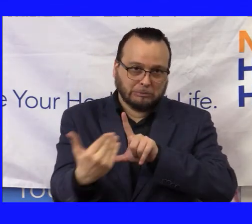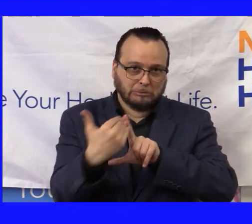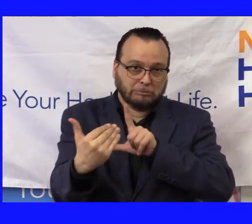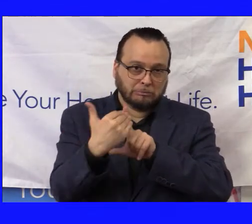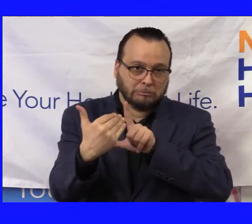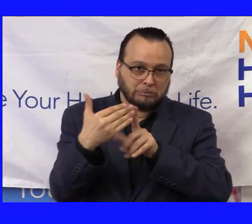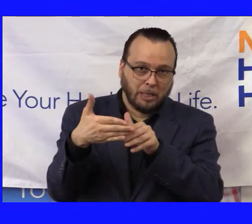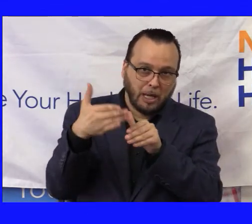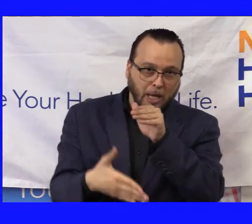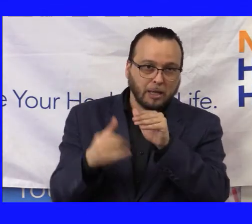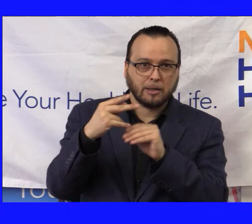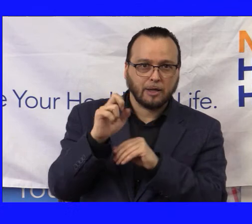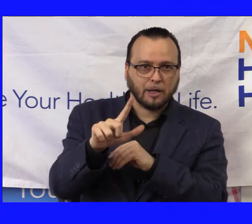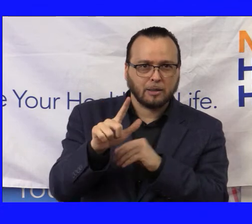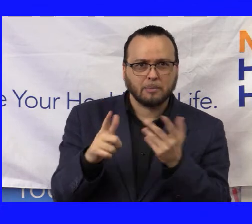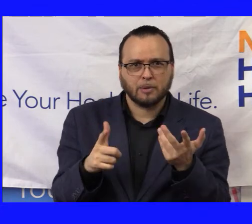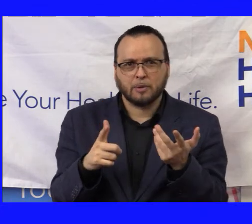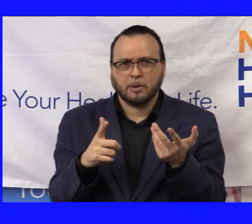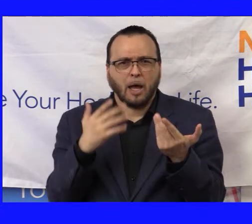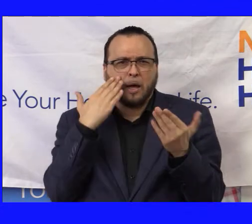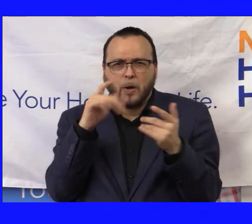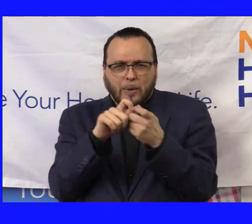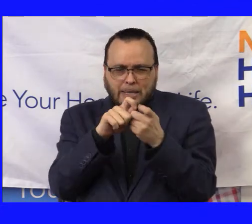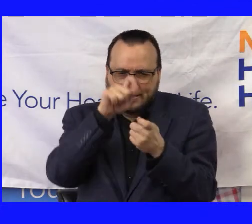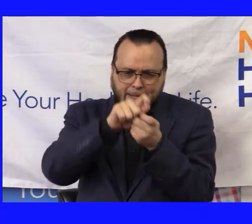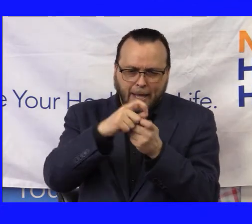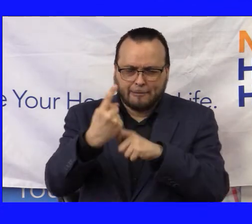the end of April. I don't know which particular day.